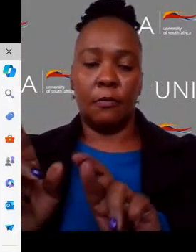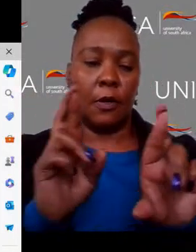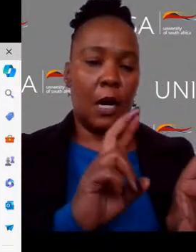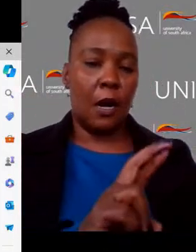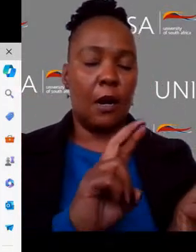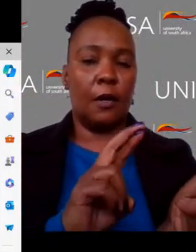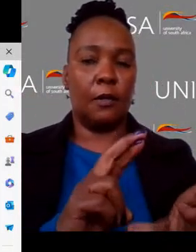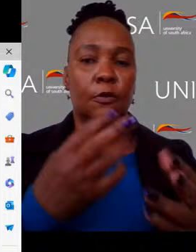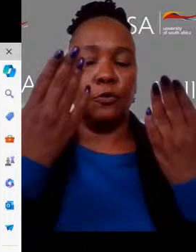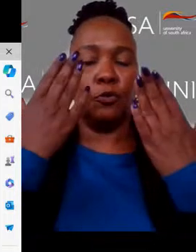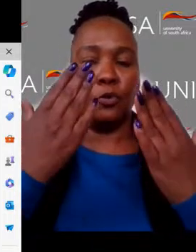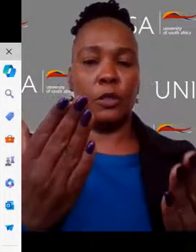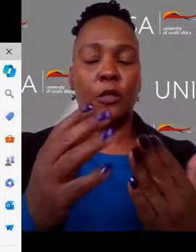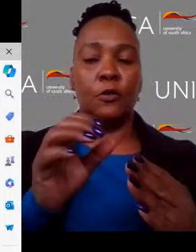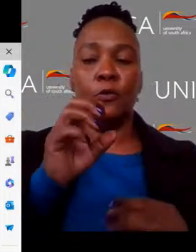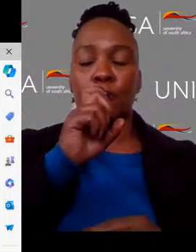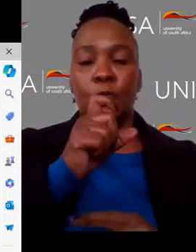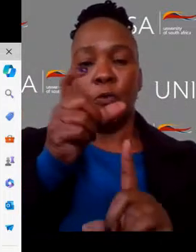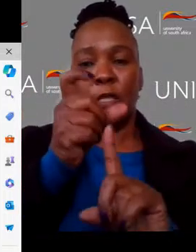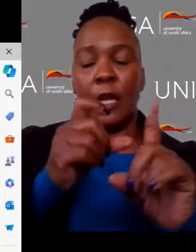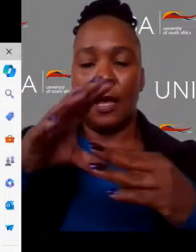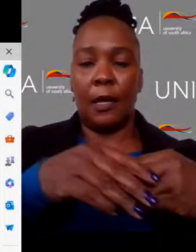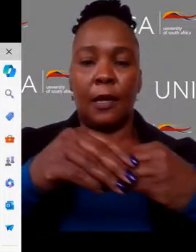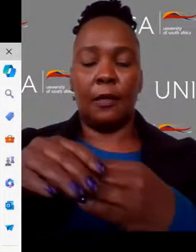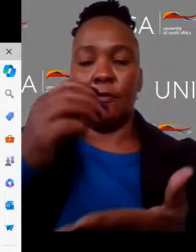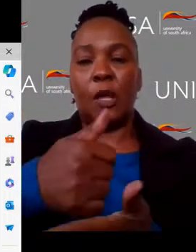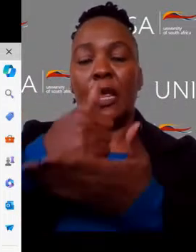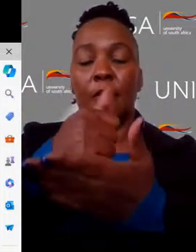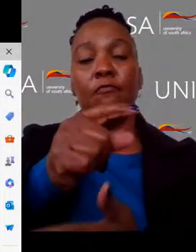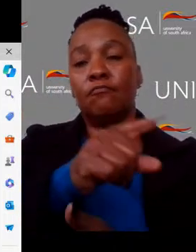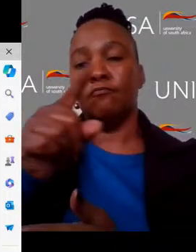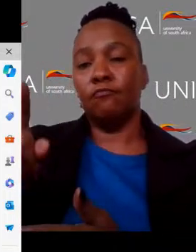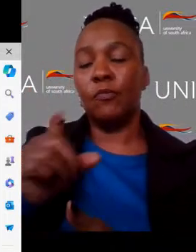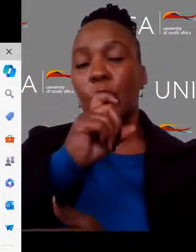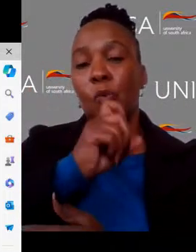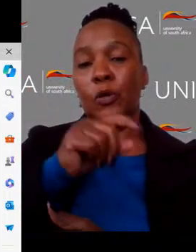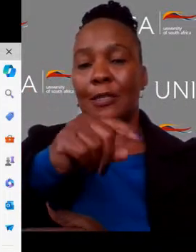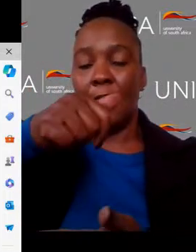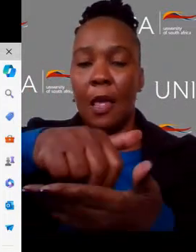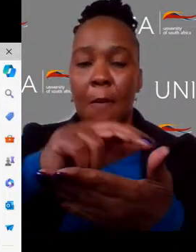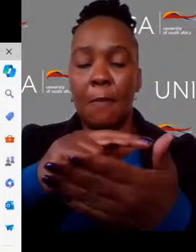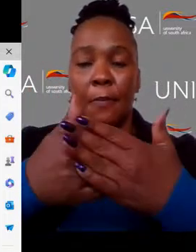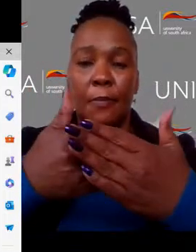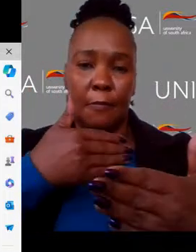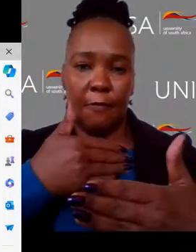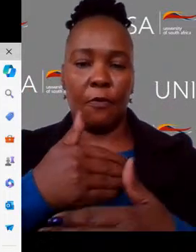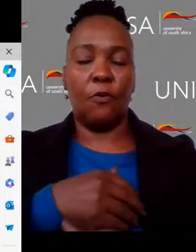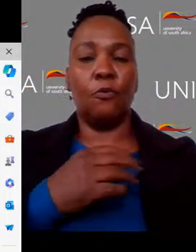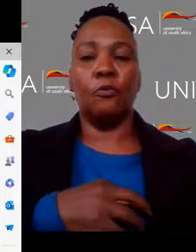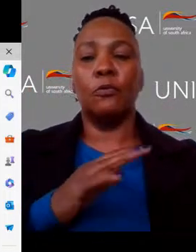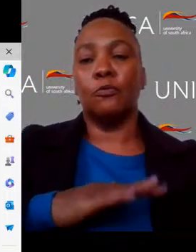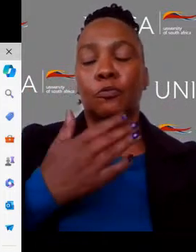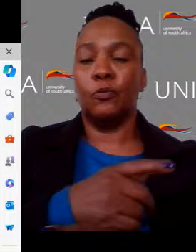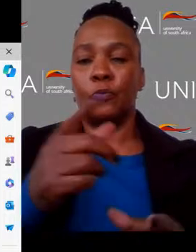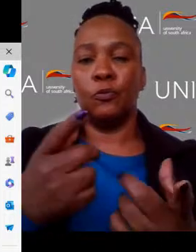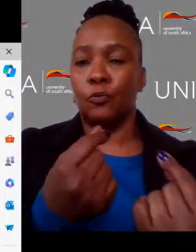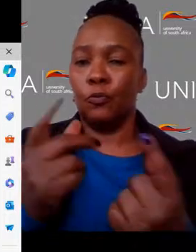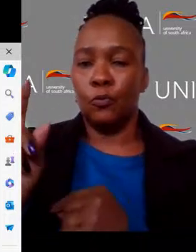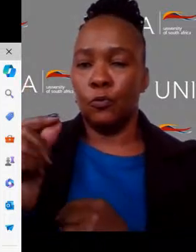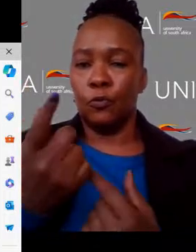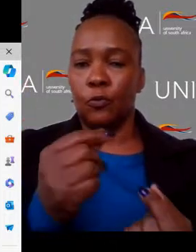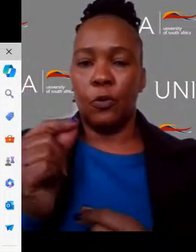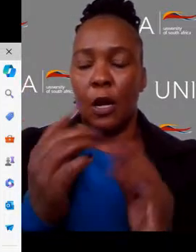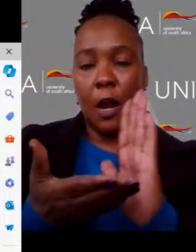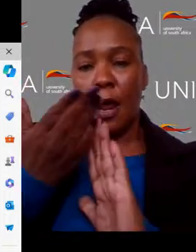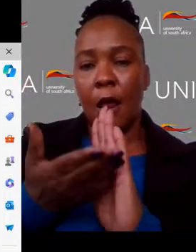guide for assistance. For those of you who have used the app before, we do recommend that you update